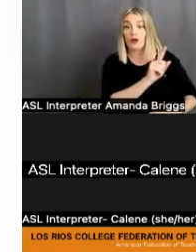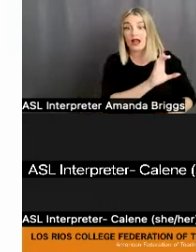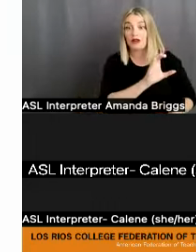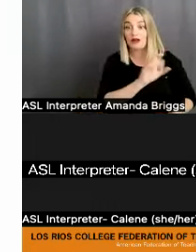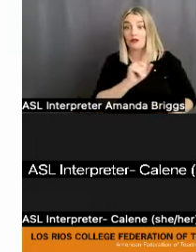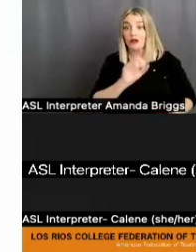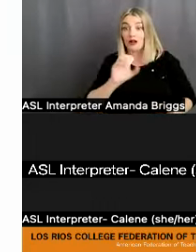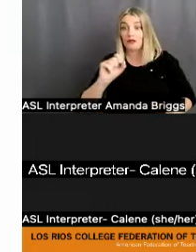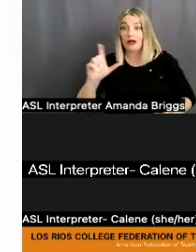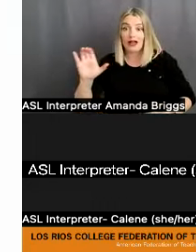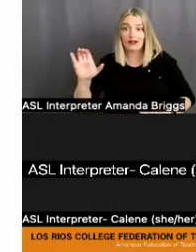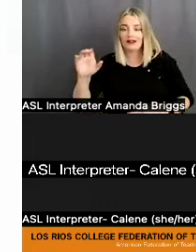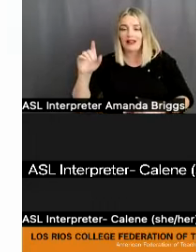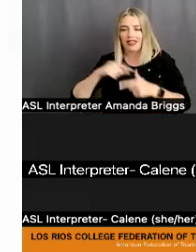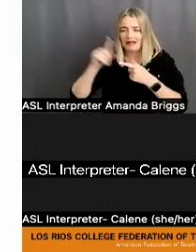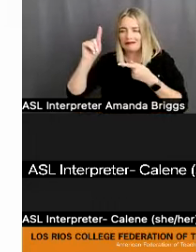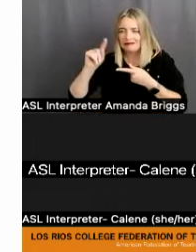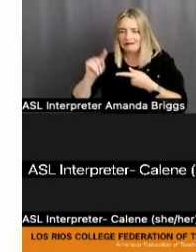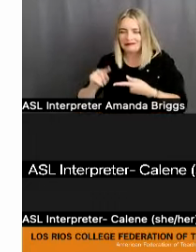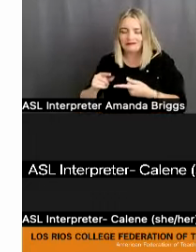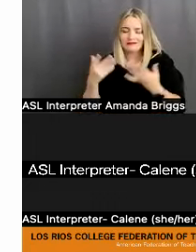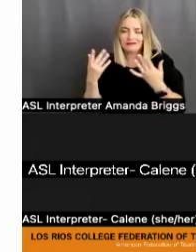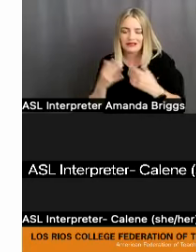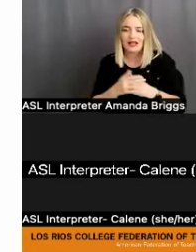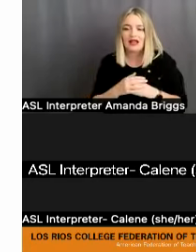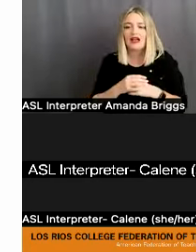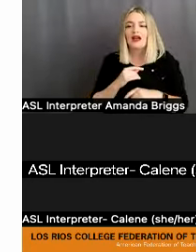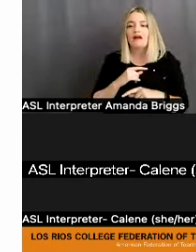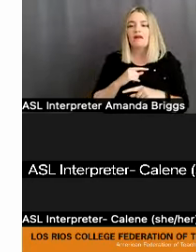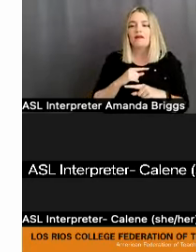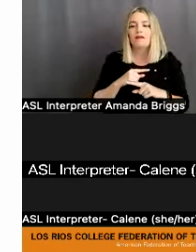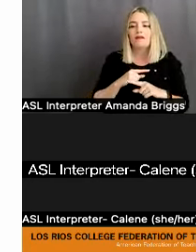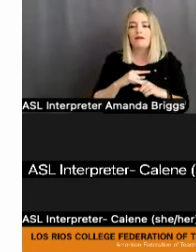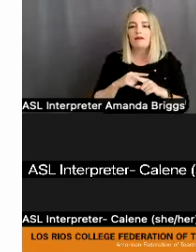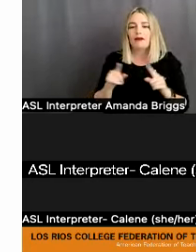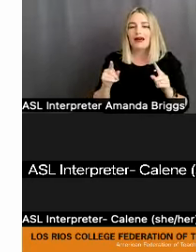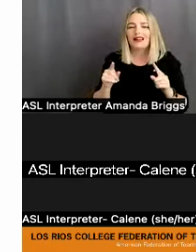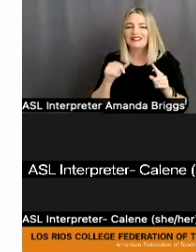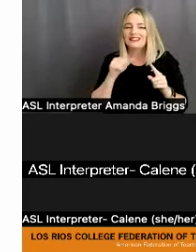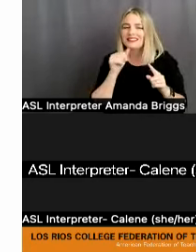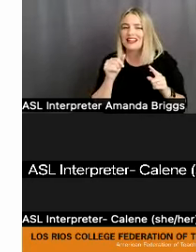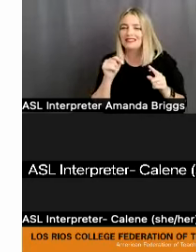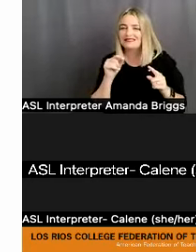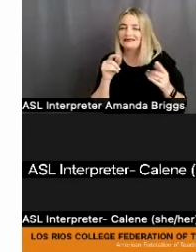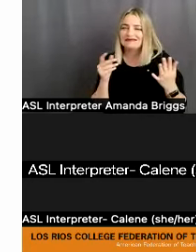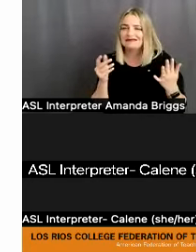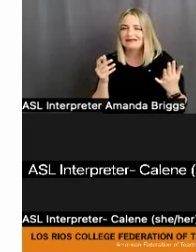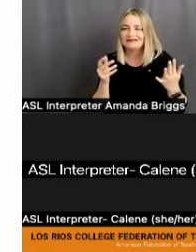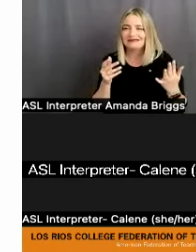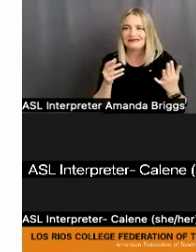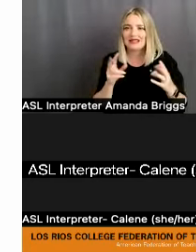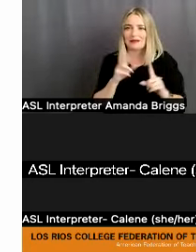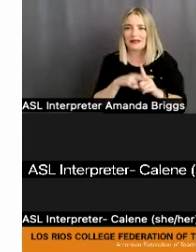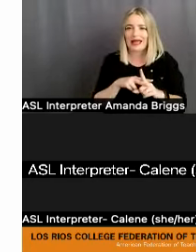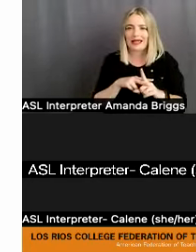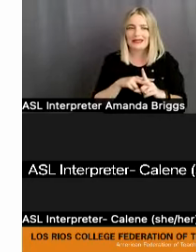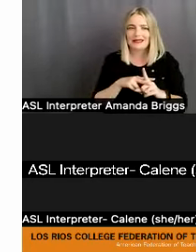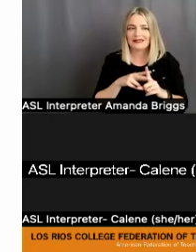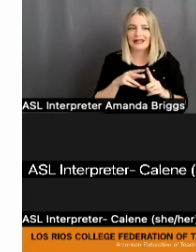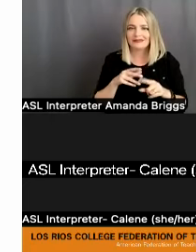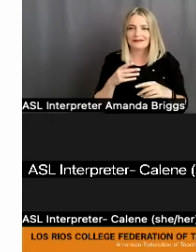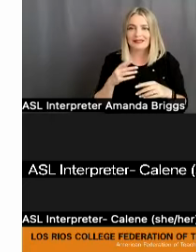you go. But the word use doesn't necessarily imply a particular temporal of like